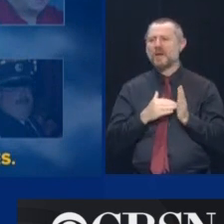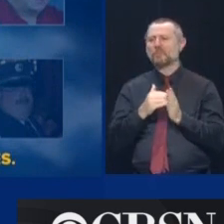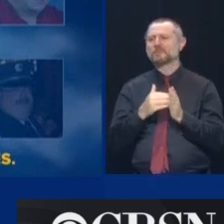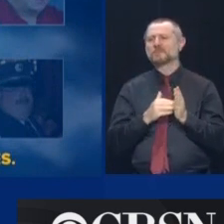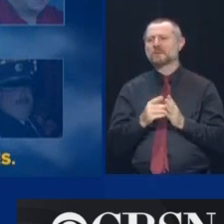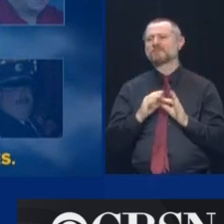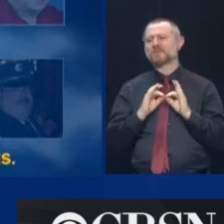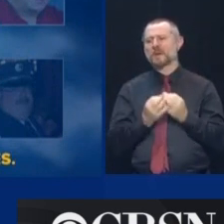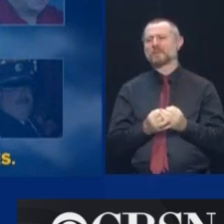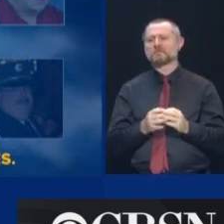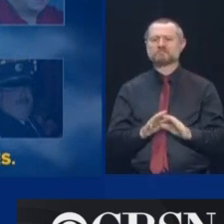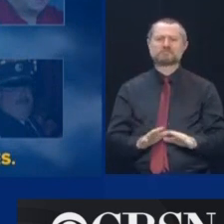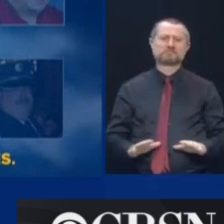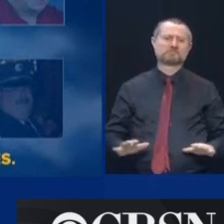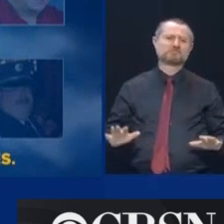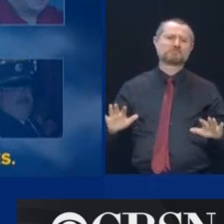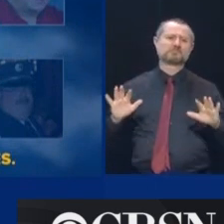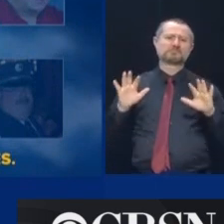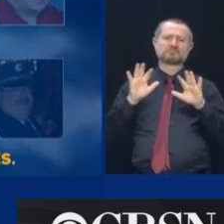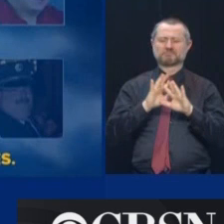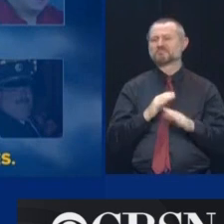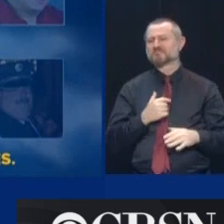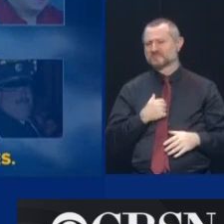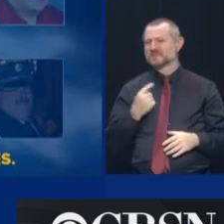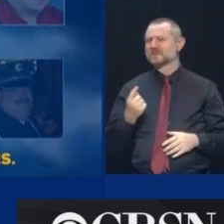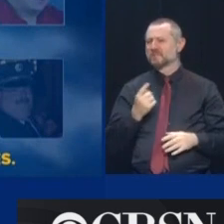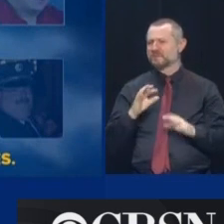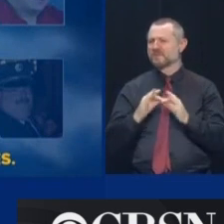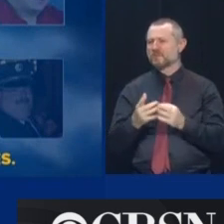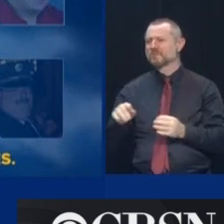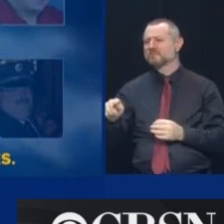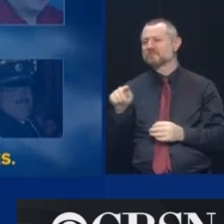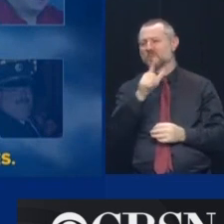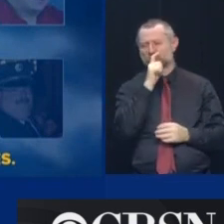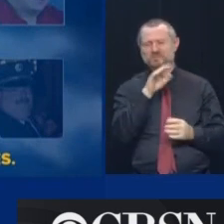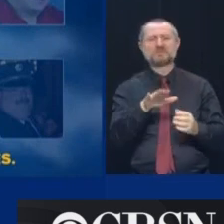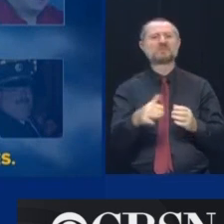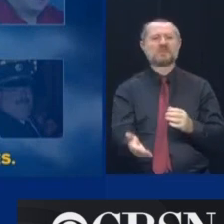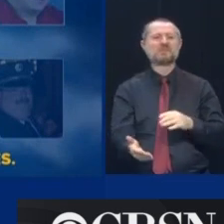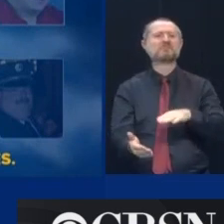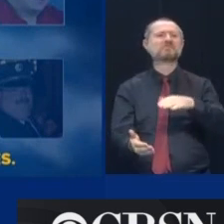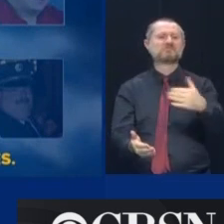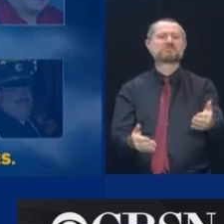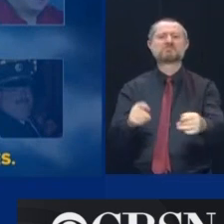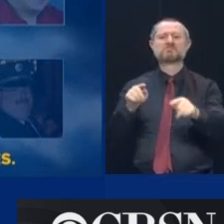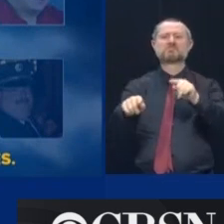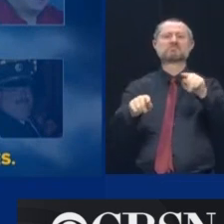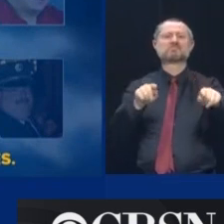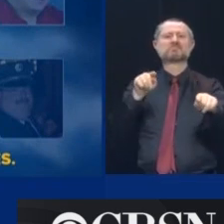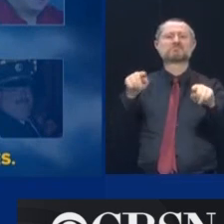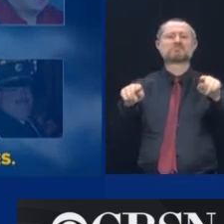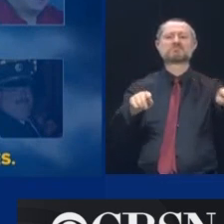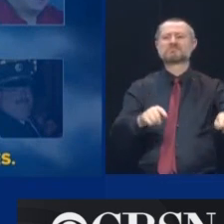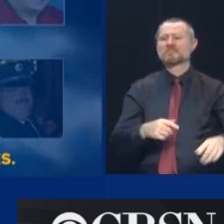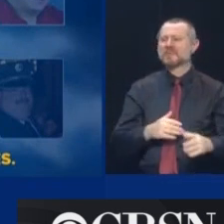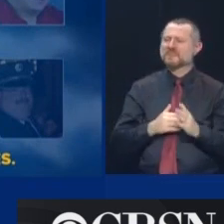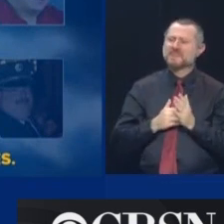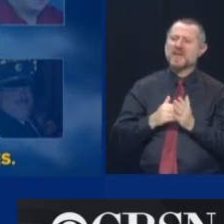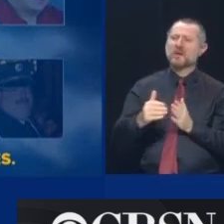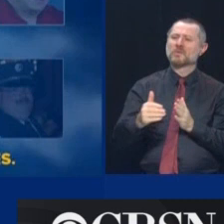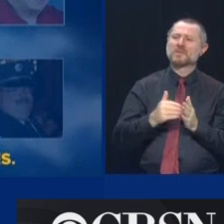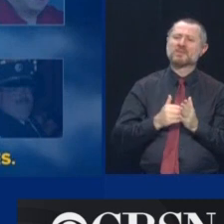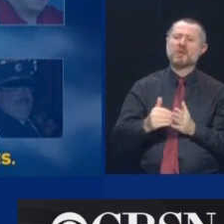families who lost a loved one this Thanksgiving. Tens of thousands